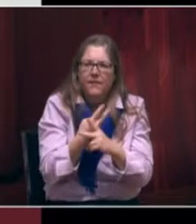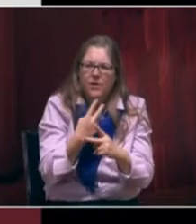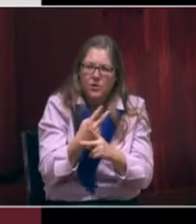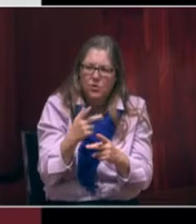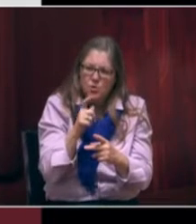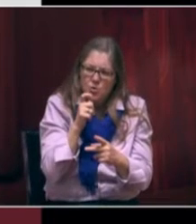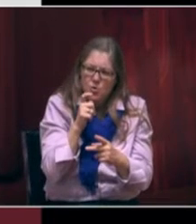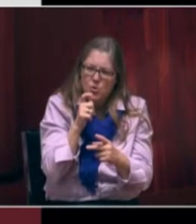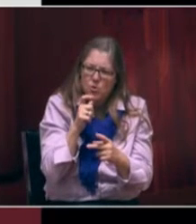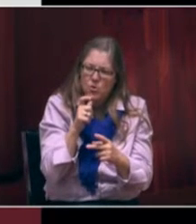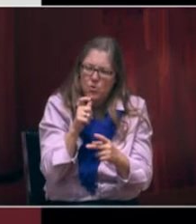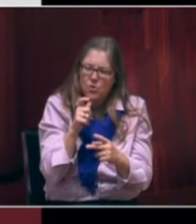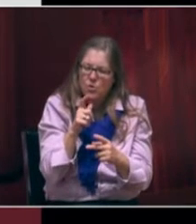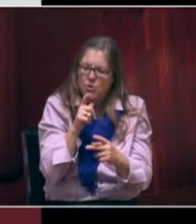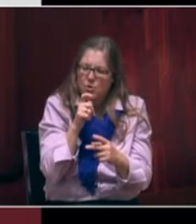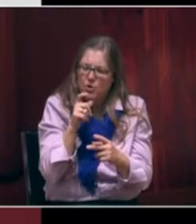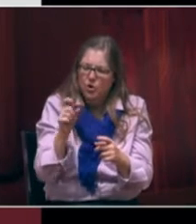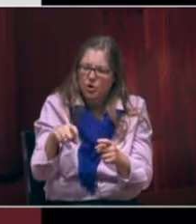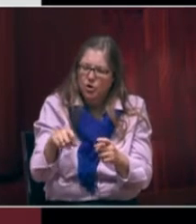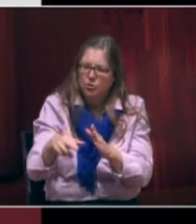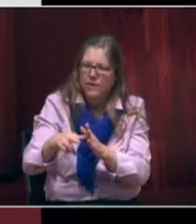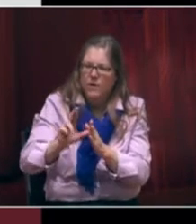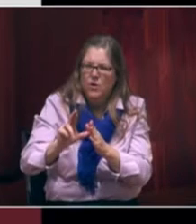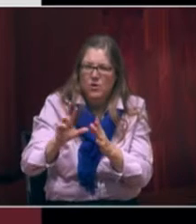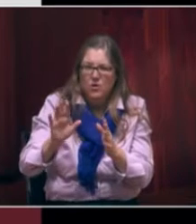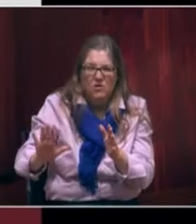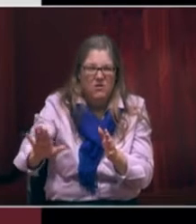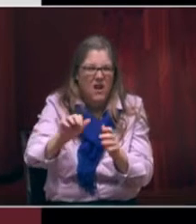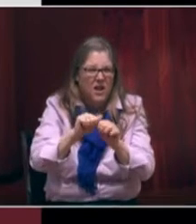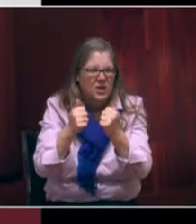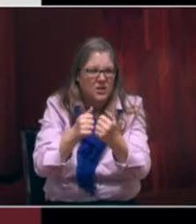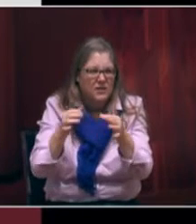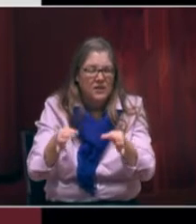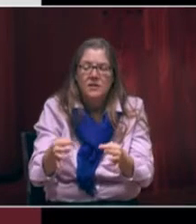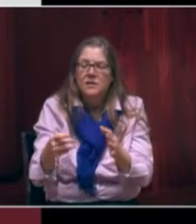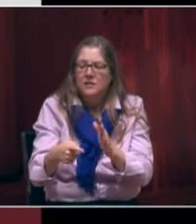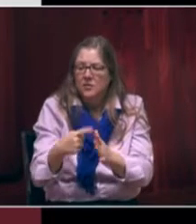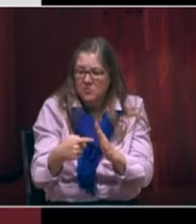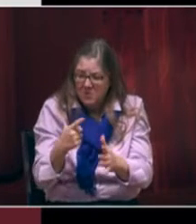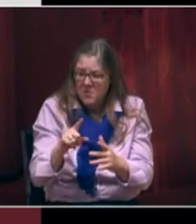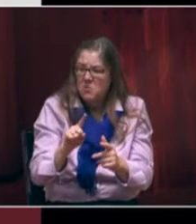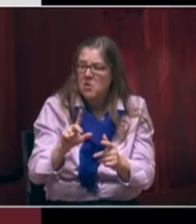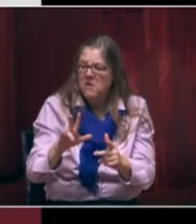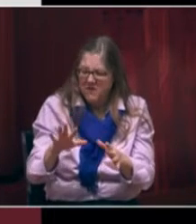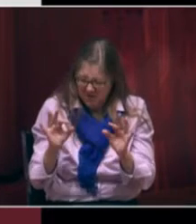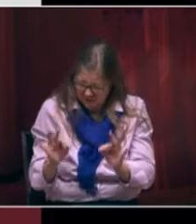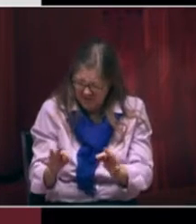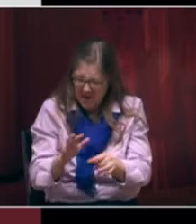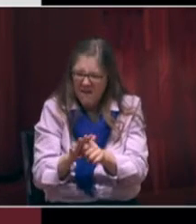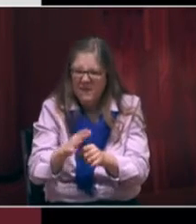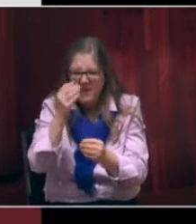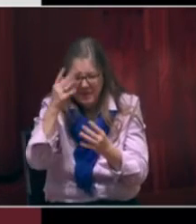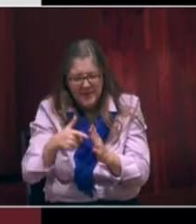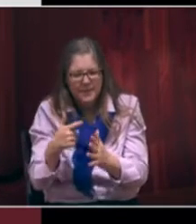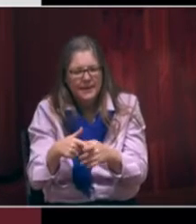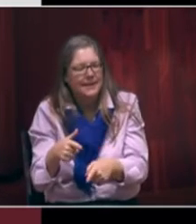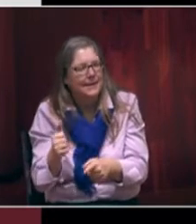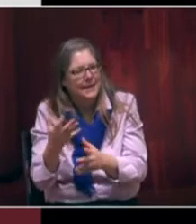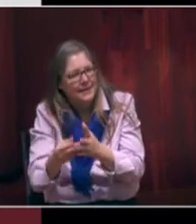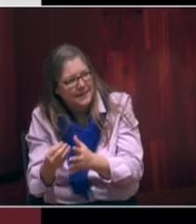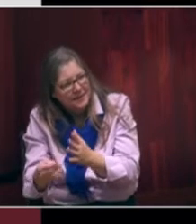side should do the disposal review. Sometimes the 135 provides complete enough information to do disposal. Box lists